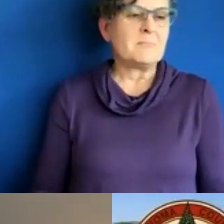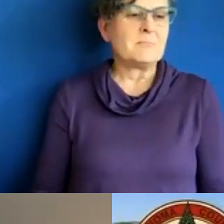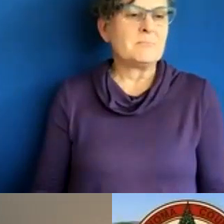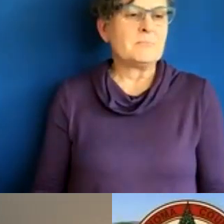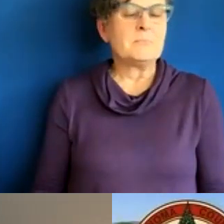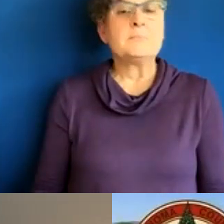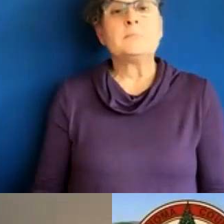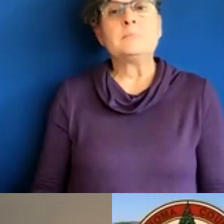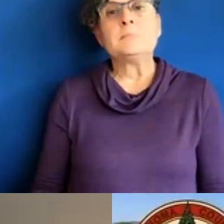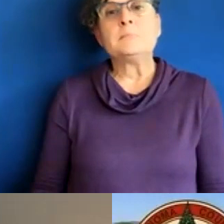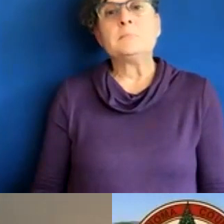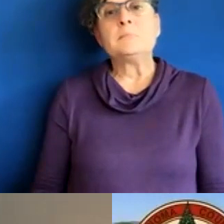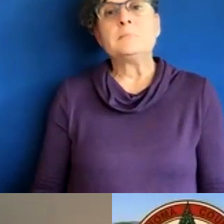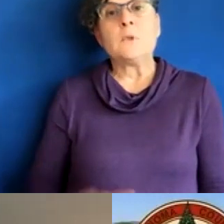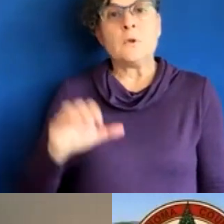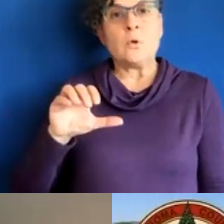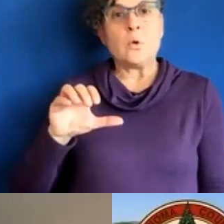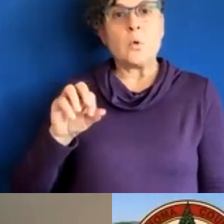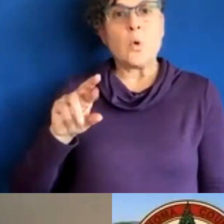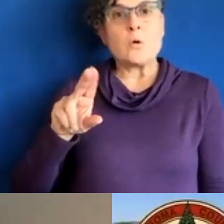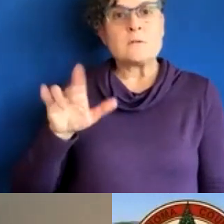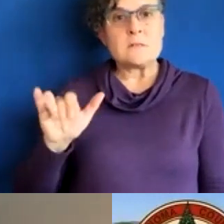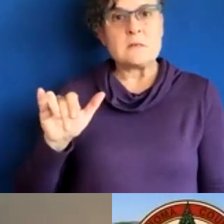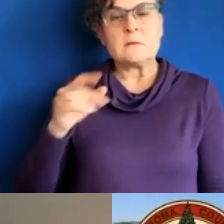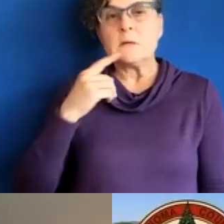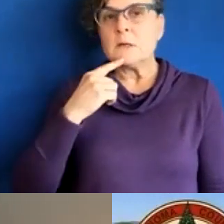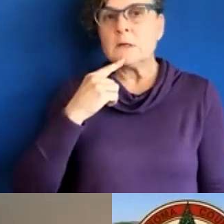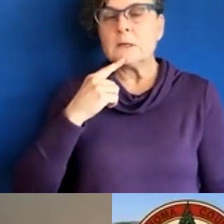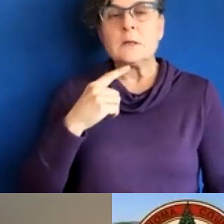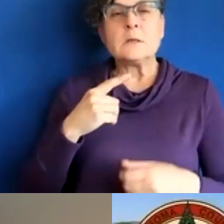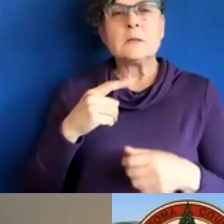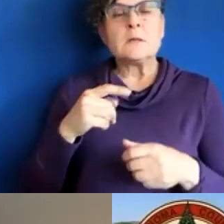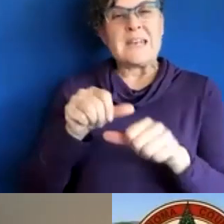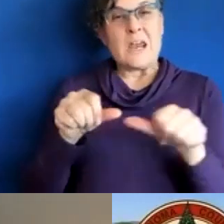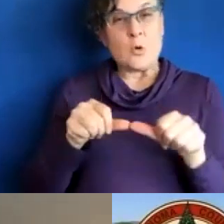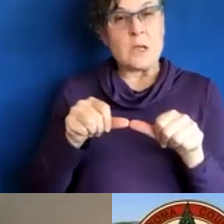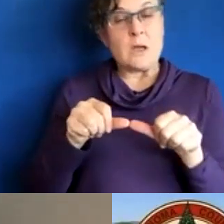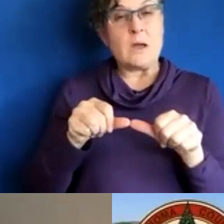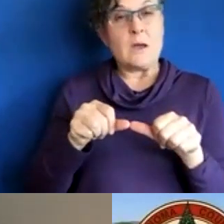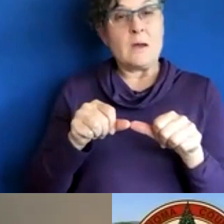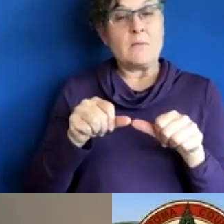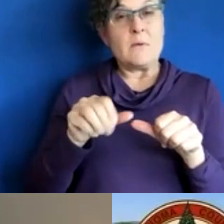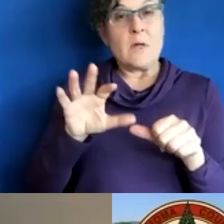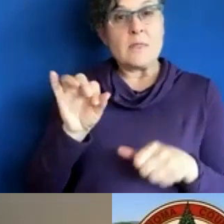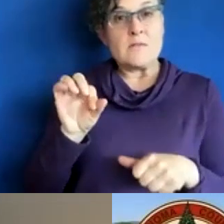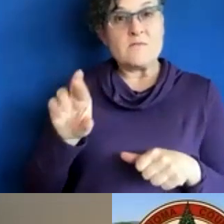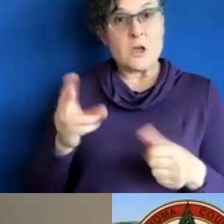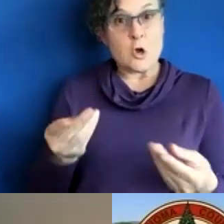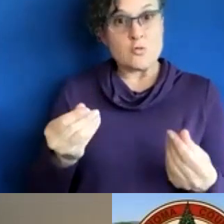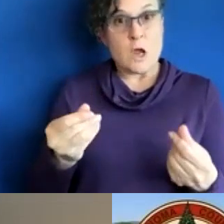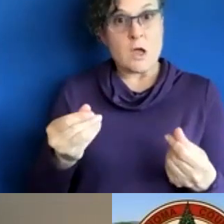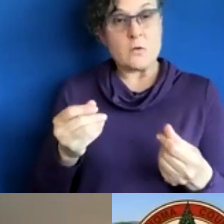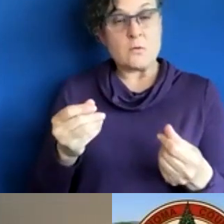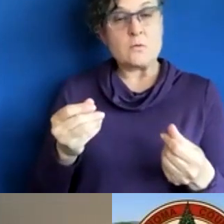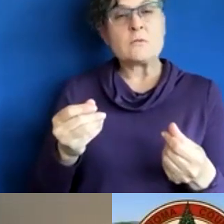There's also part of the fairgrounds, the ball fields, as it's what they used to be at the end of the south end of